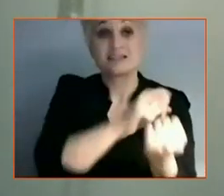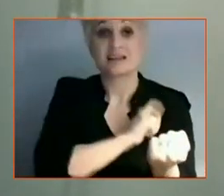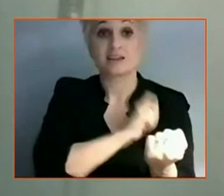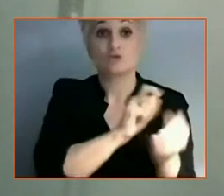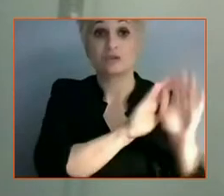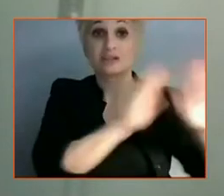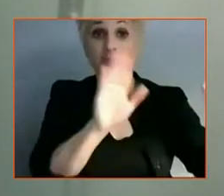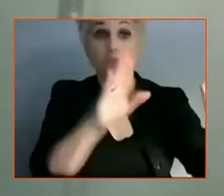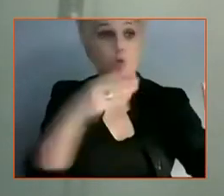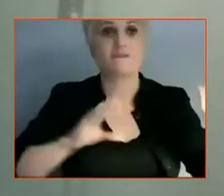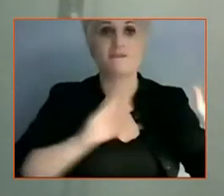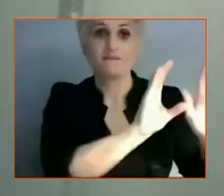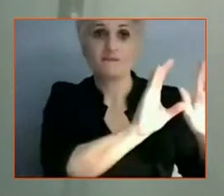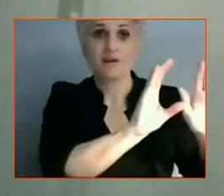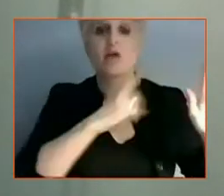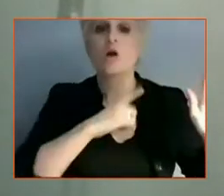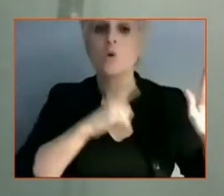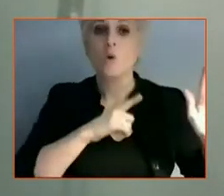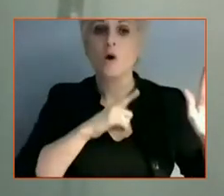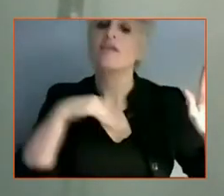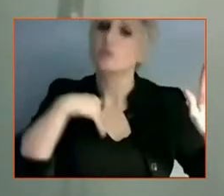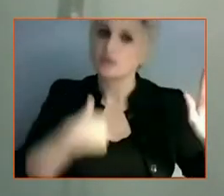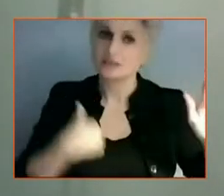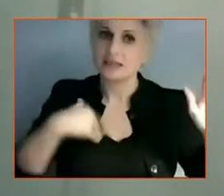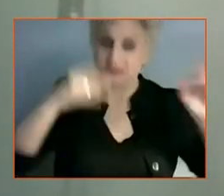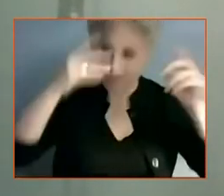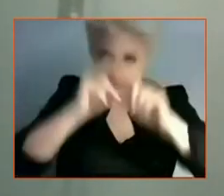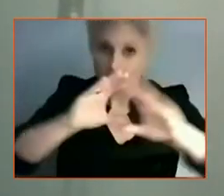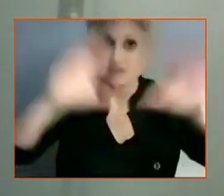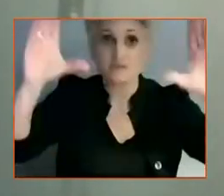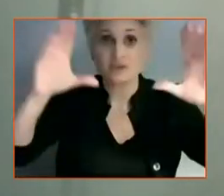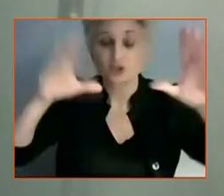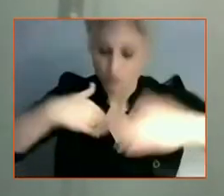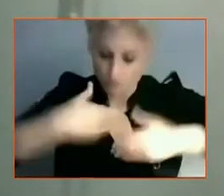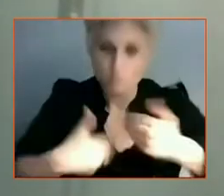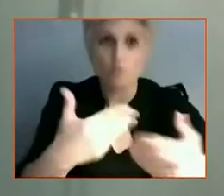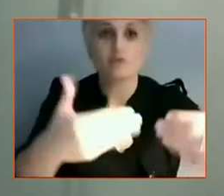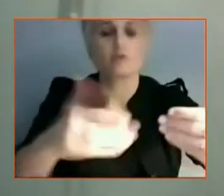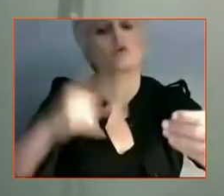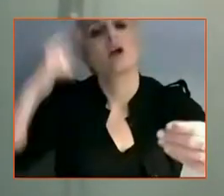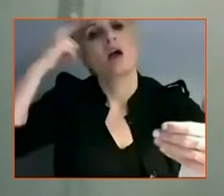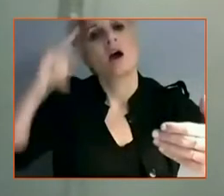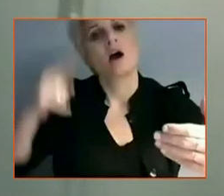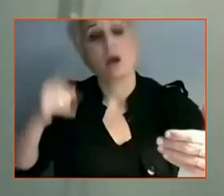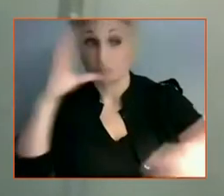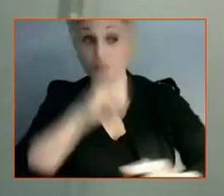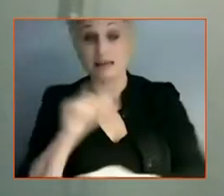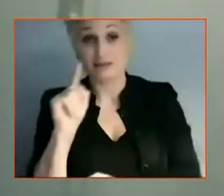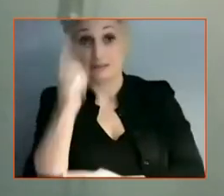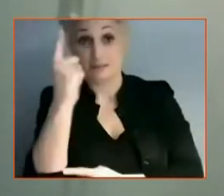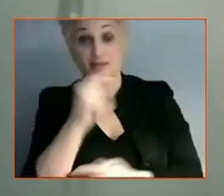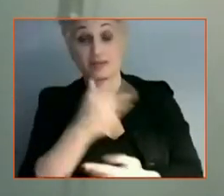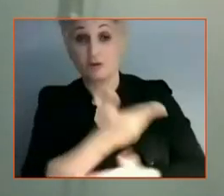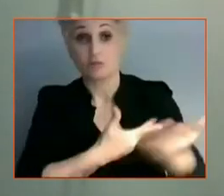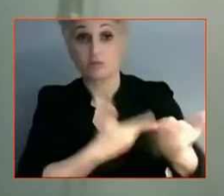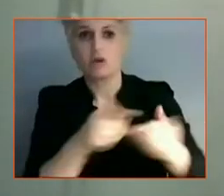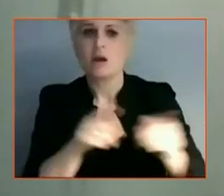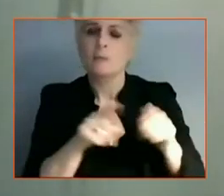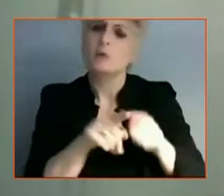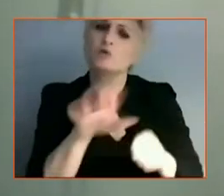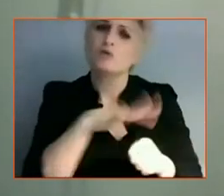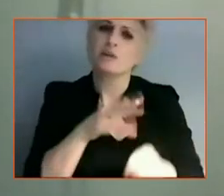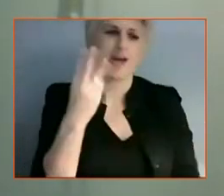there was a vision moving forward. I've been the minister that's done that consultation, but I've got around 13 Māori Labour colleagues